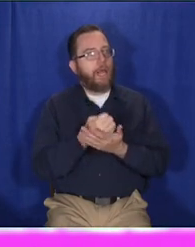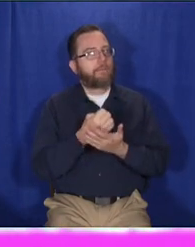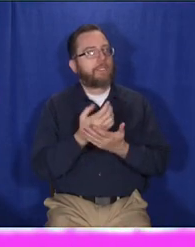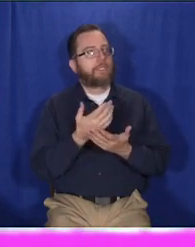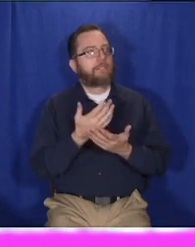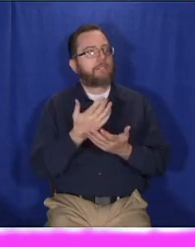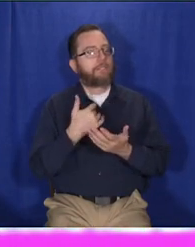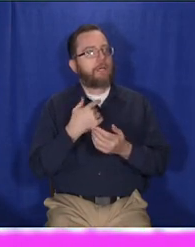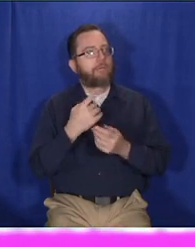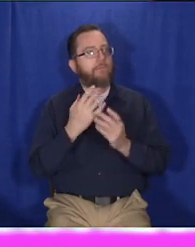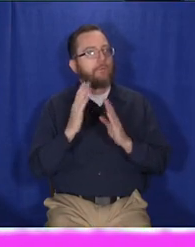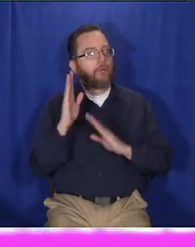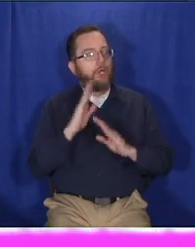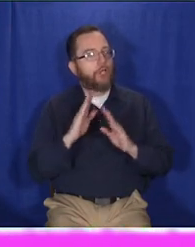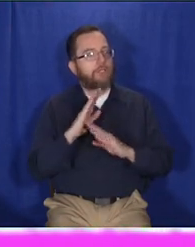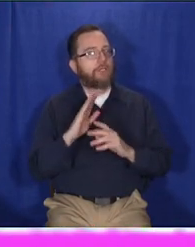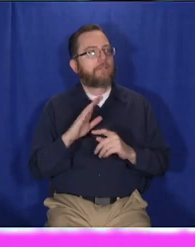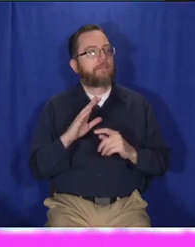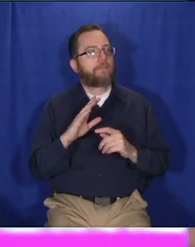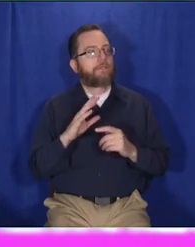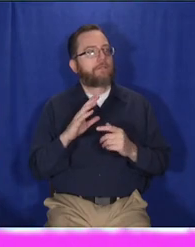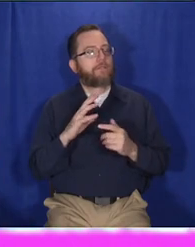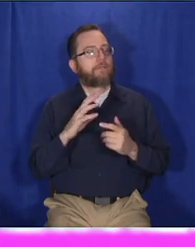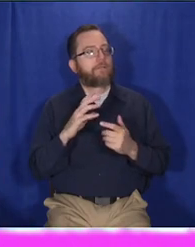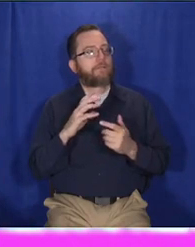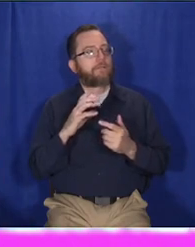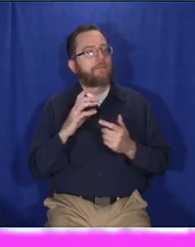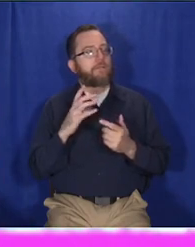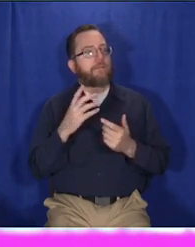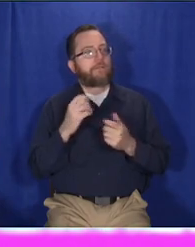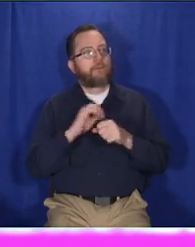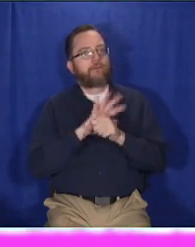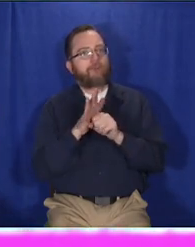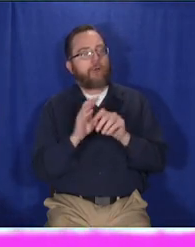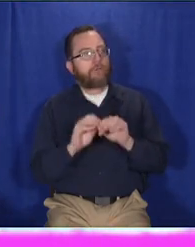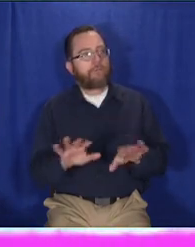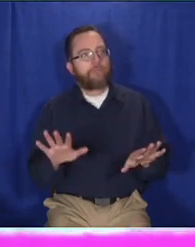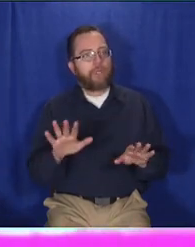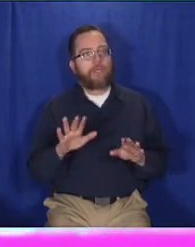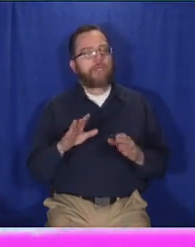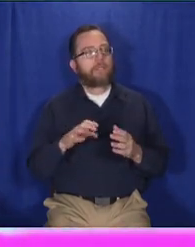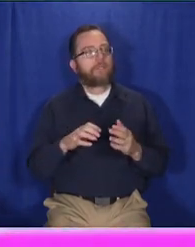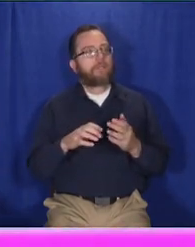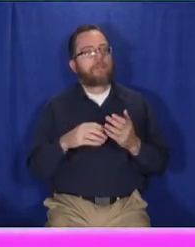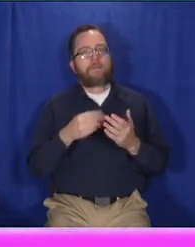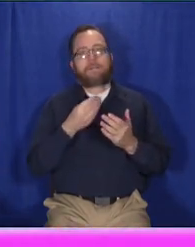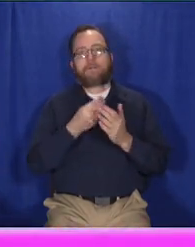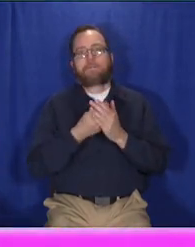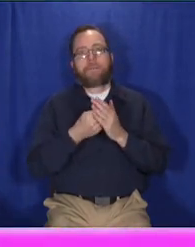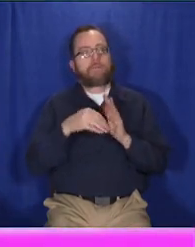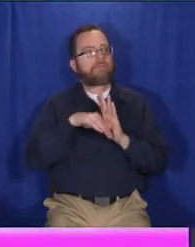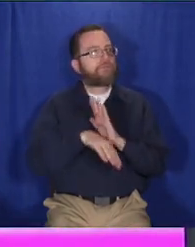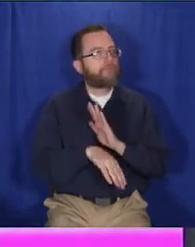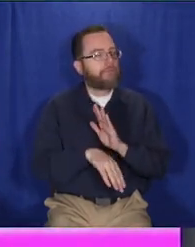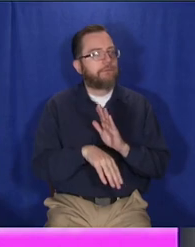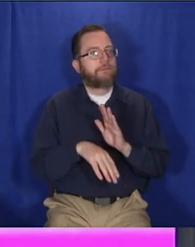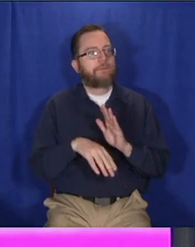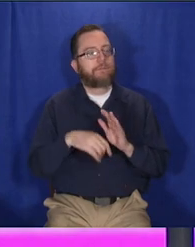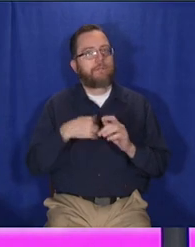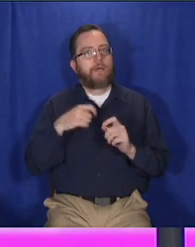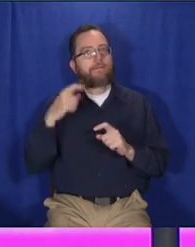somewhere, your money is vulnerable, your heart tends to follow your money. If you send your kid to school with some